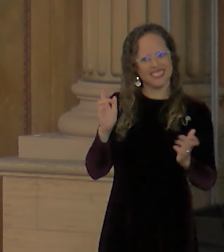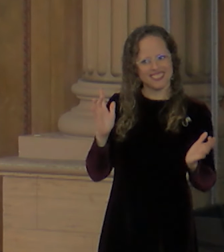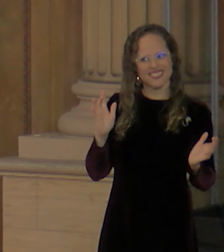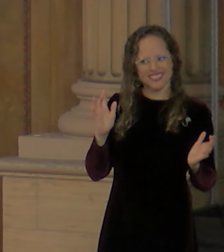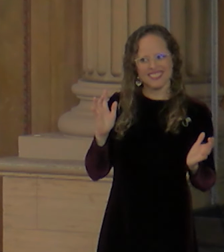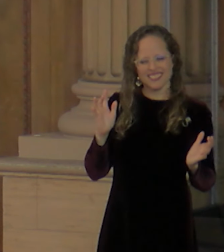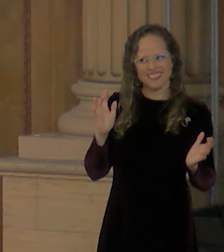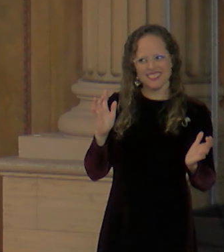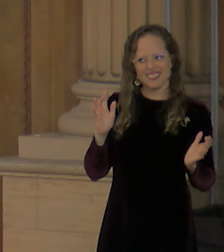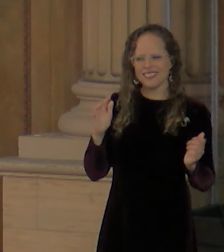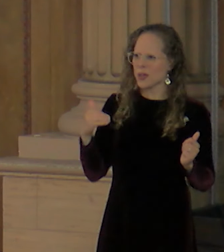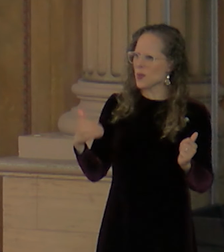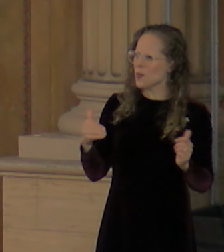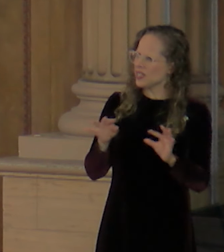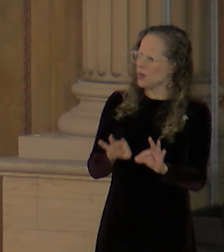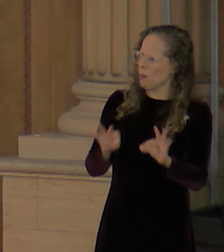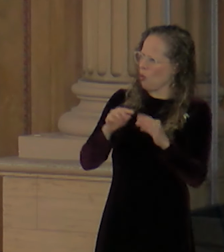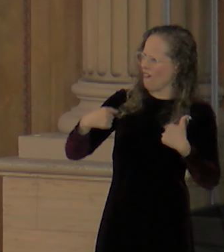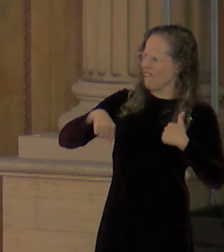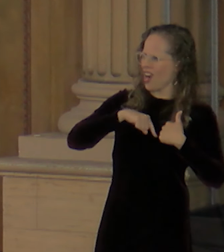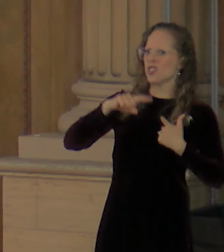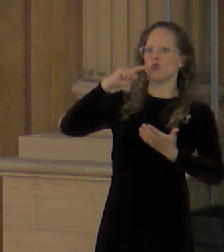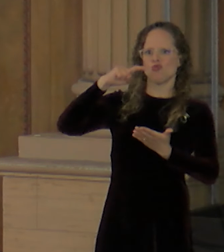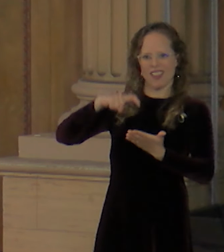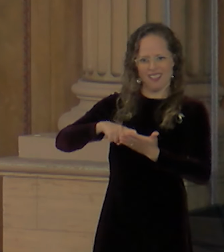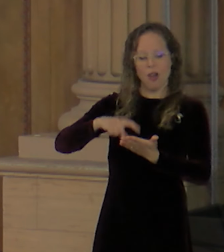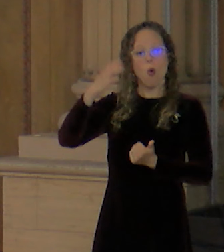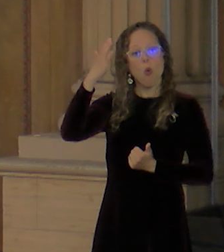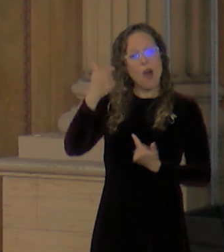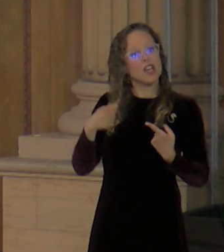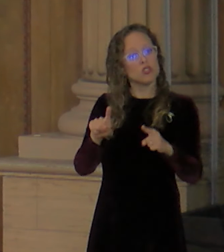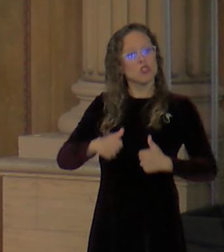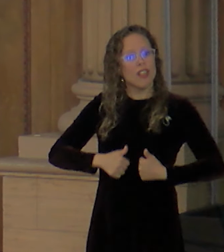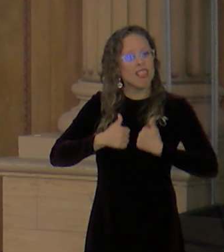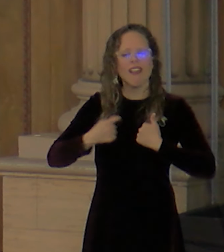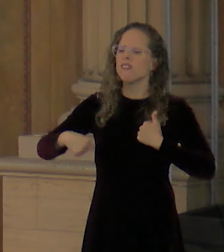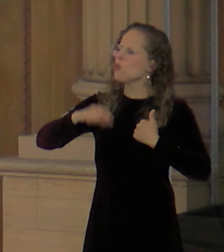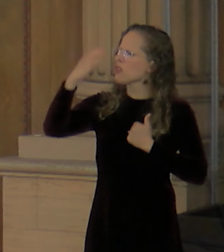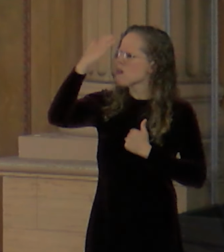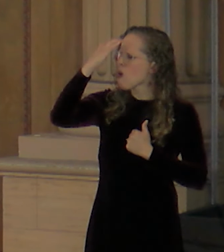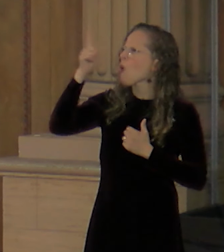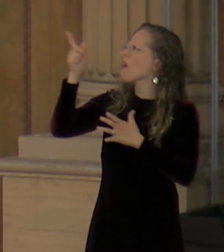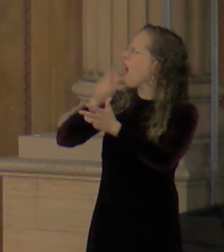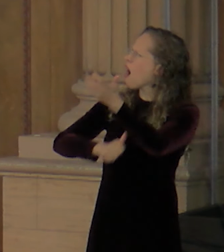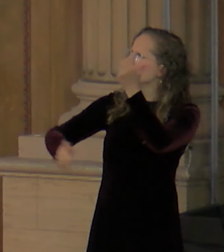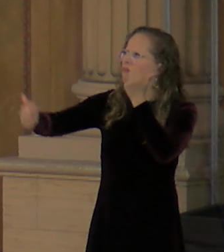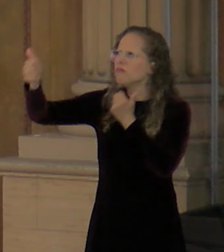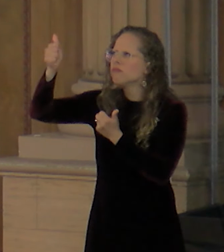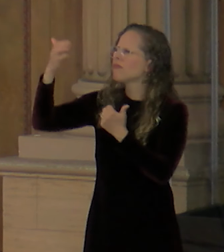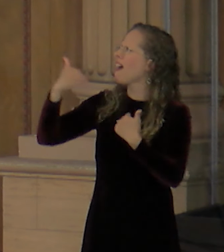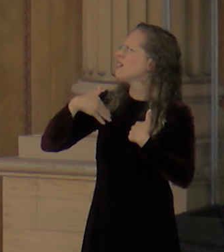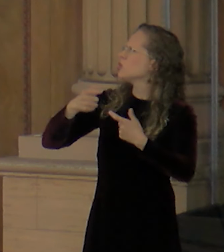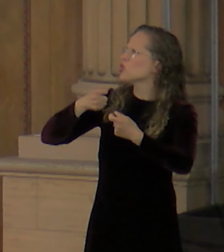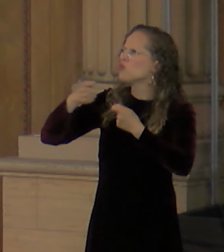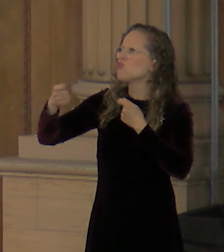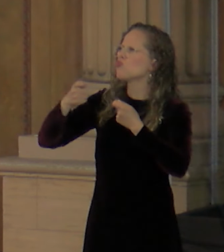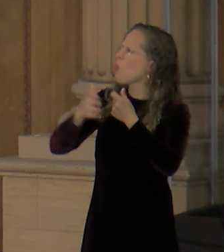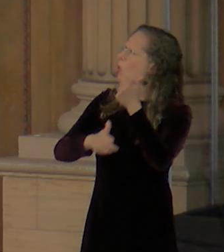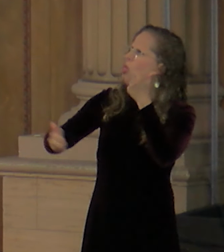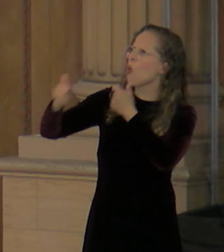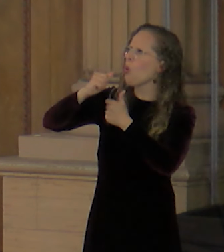And it's important for us to think this way. In our lives, we know that God is sovereign over everything. He's the king over everything. He has control over